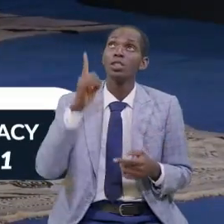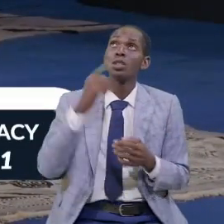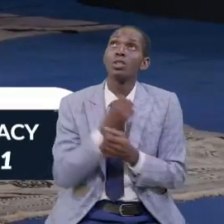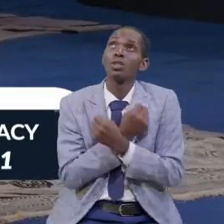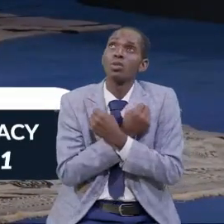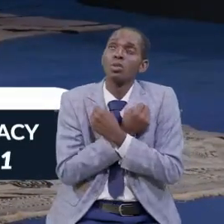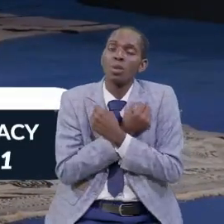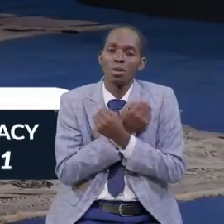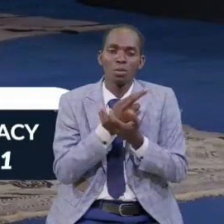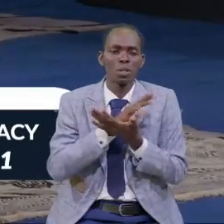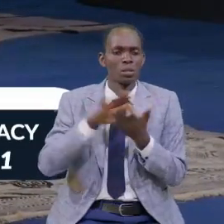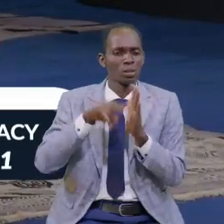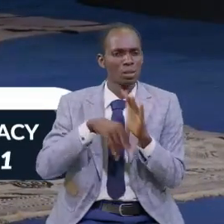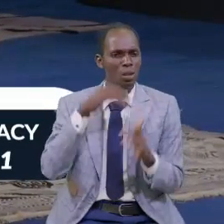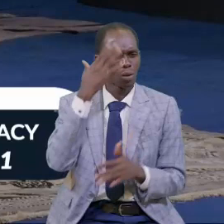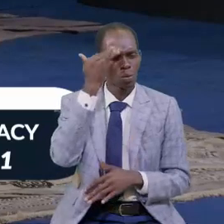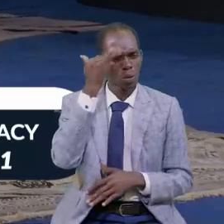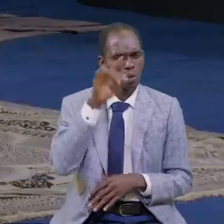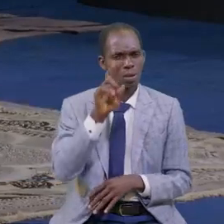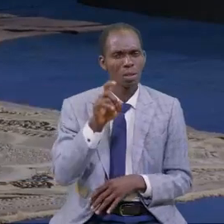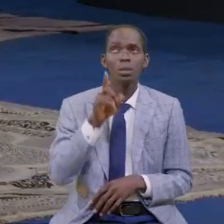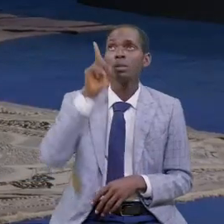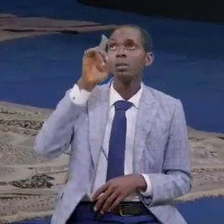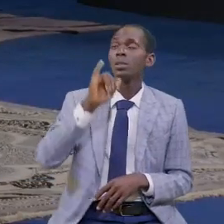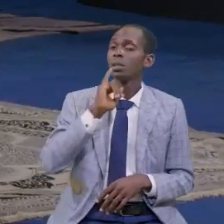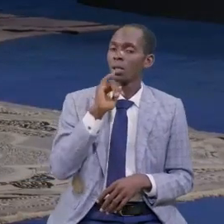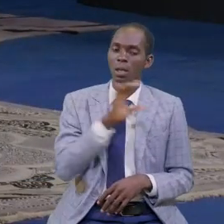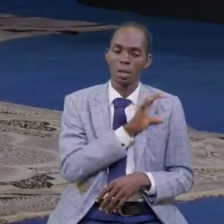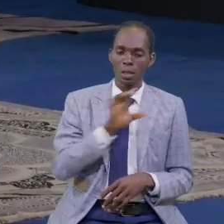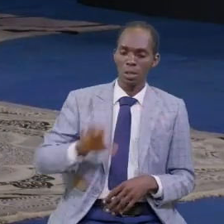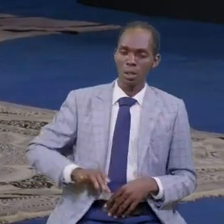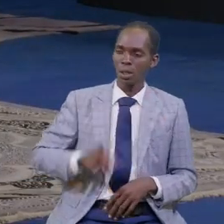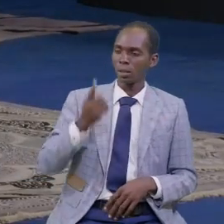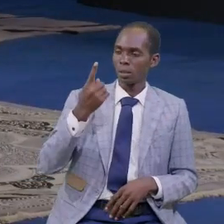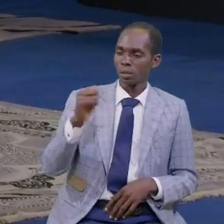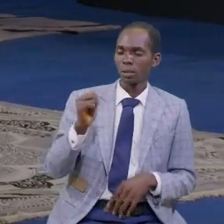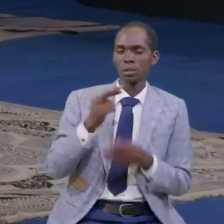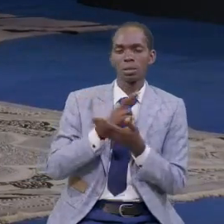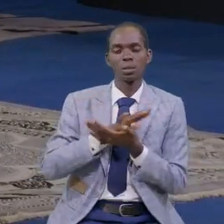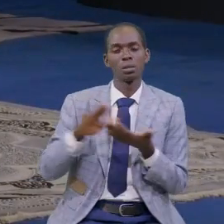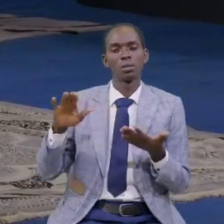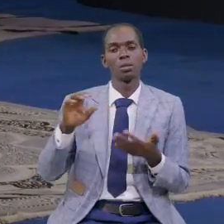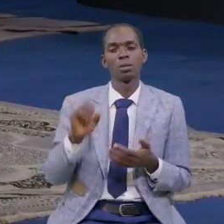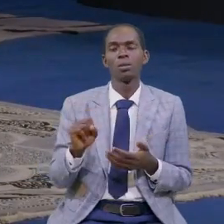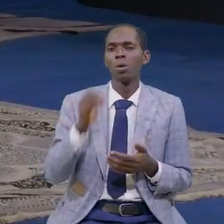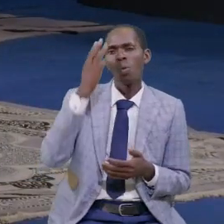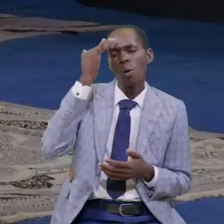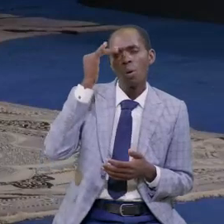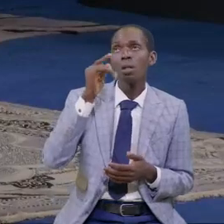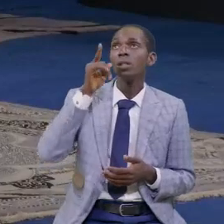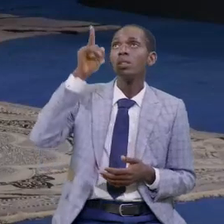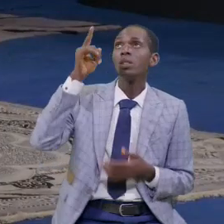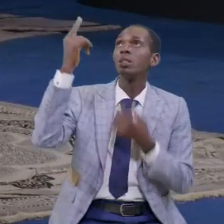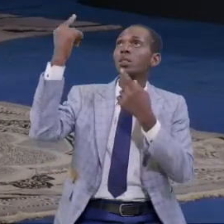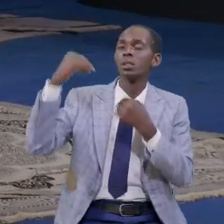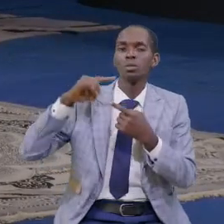Why? Is Christ the righteous? Why? It's Christ that came to establish righteousness